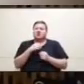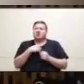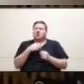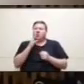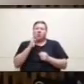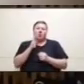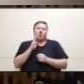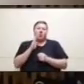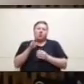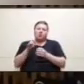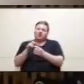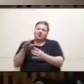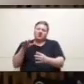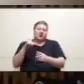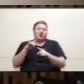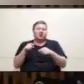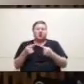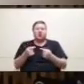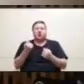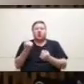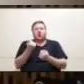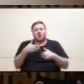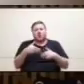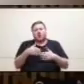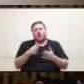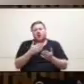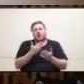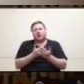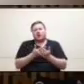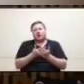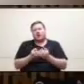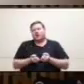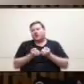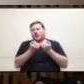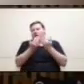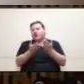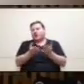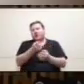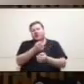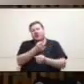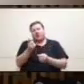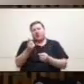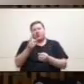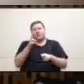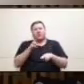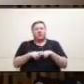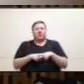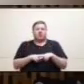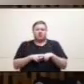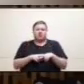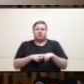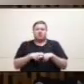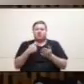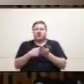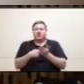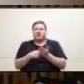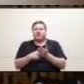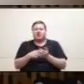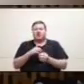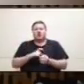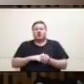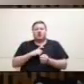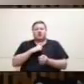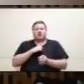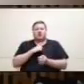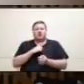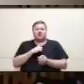only recourse that we have under those circumstances will be to hand over those that are at fault in terms of their payments. And we are confident that